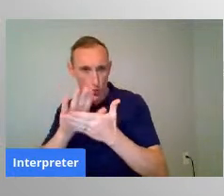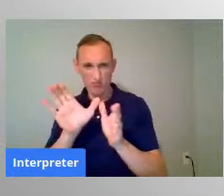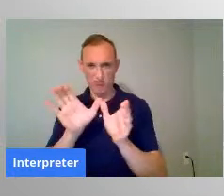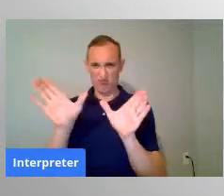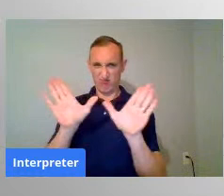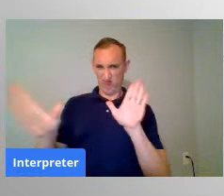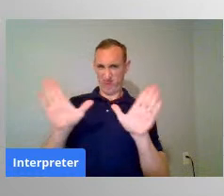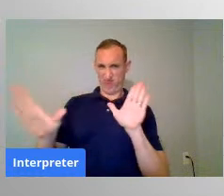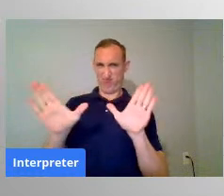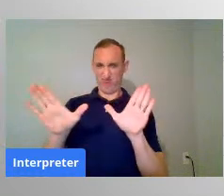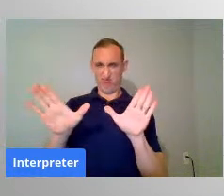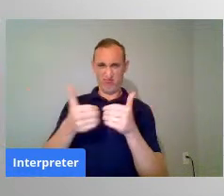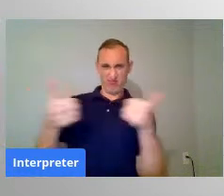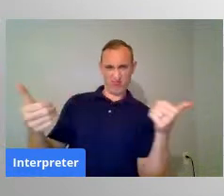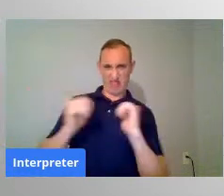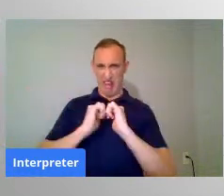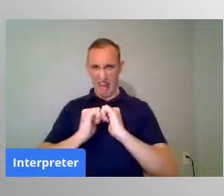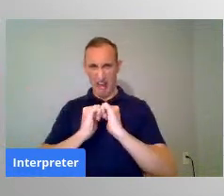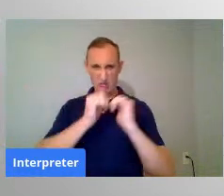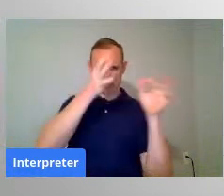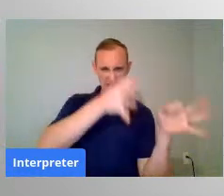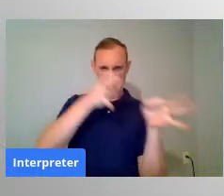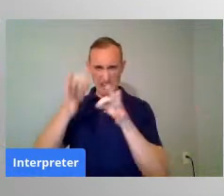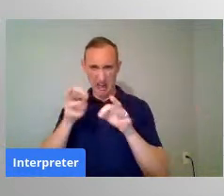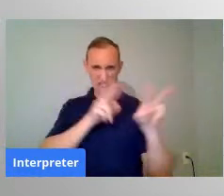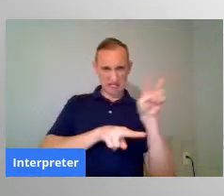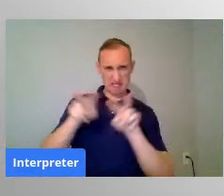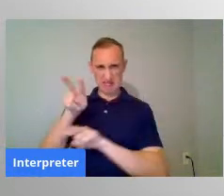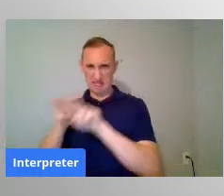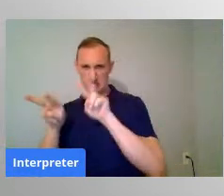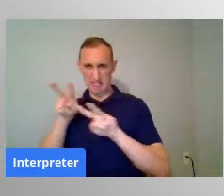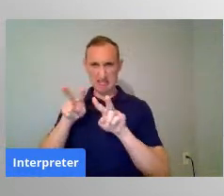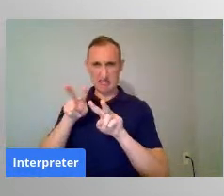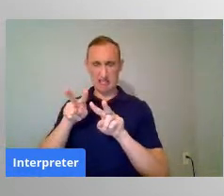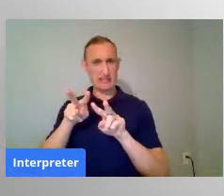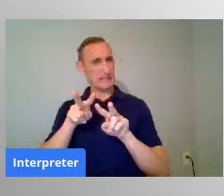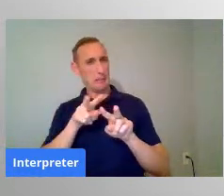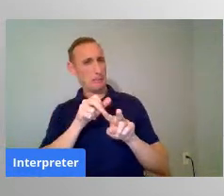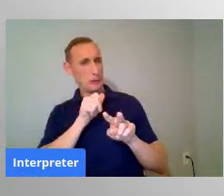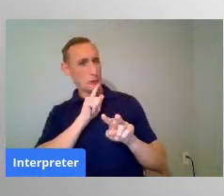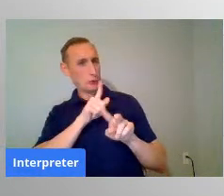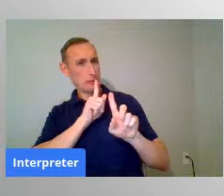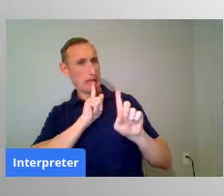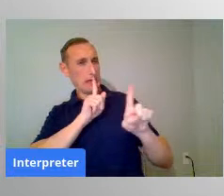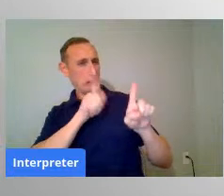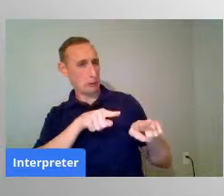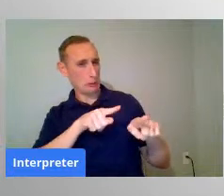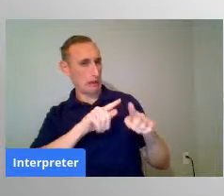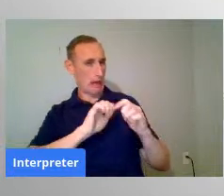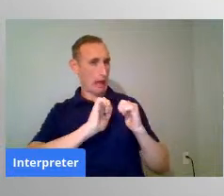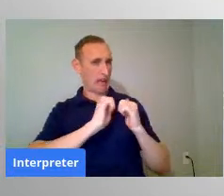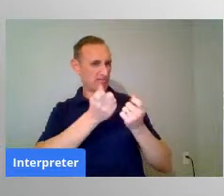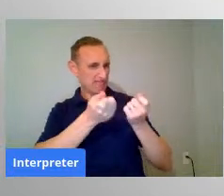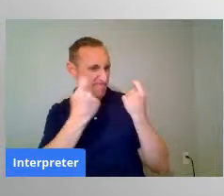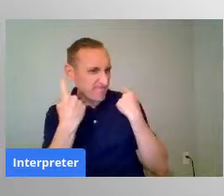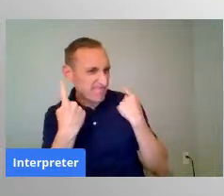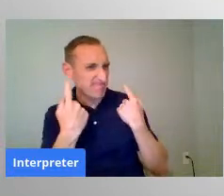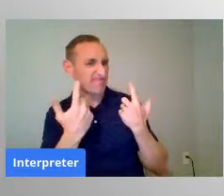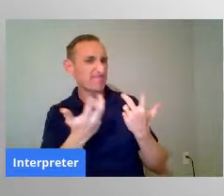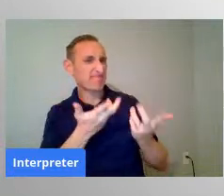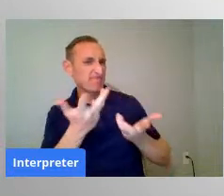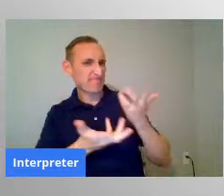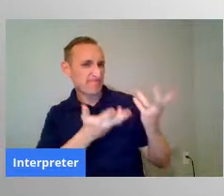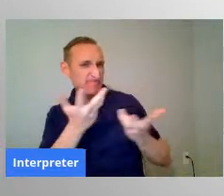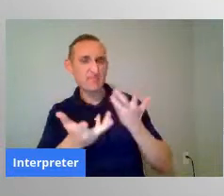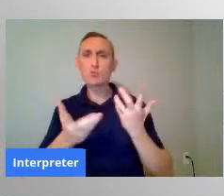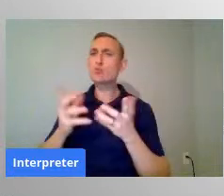I wish, I can't answer that because I don't know specifically what you're speaking to, Dr. Maddox. I'm saying right now in terms of